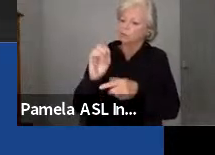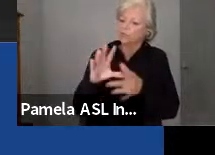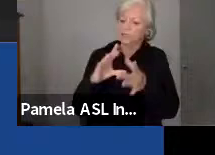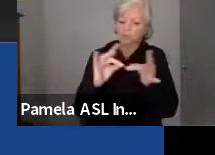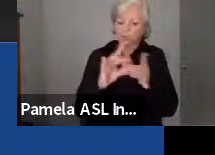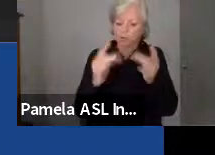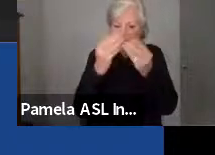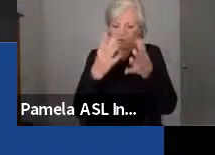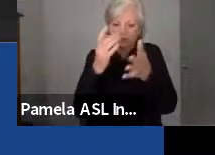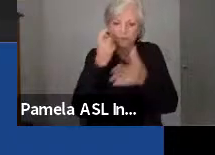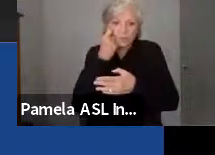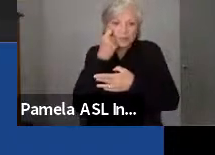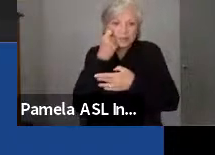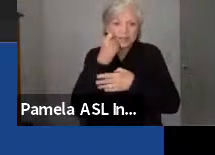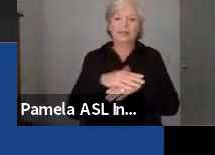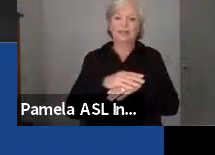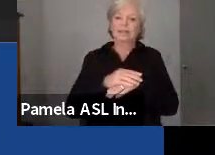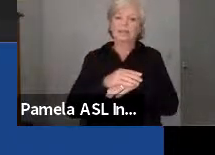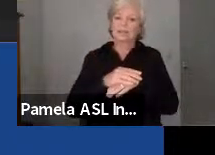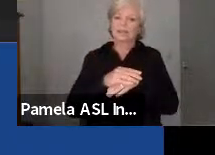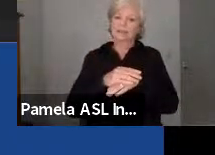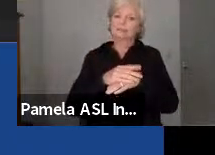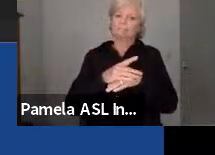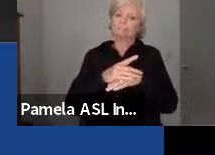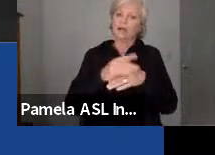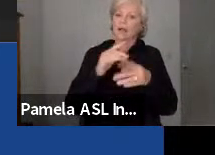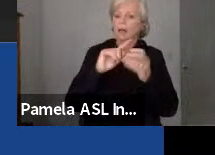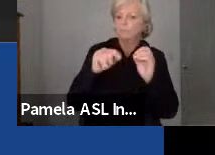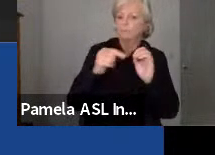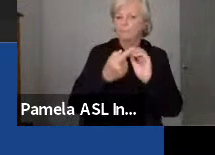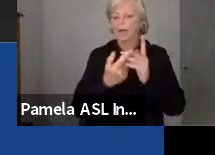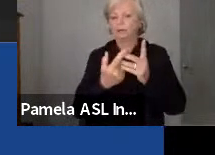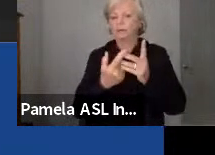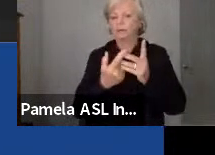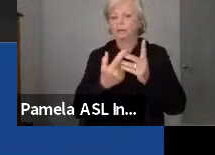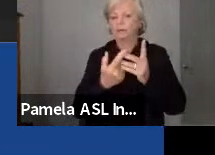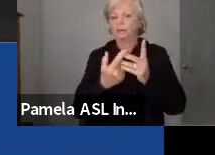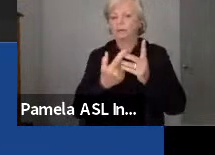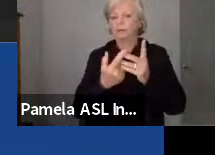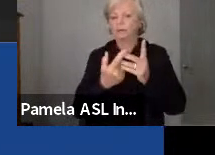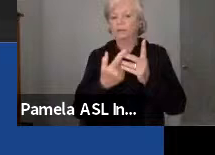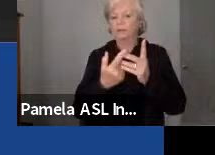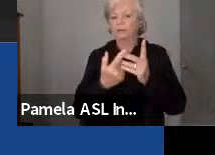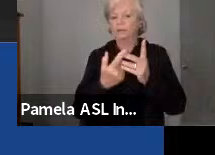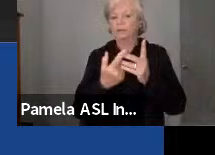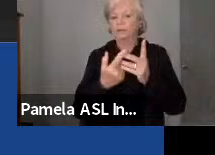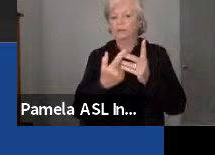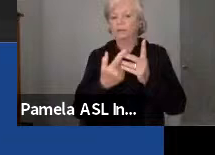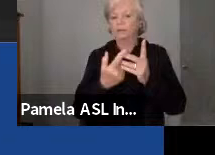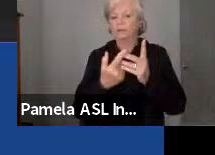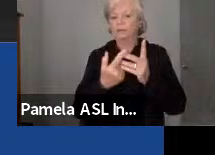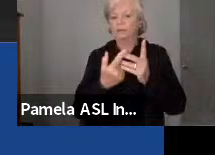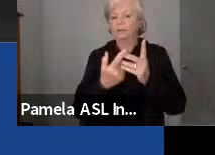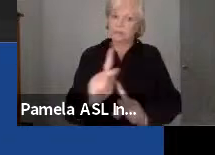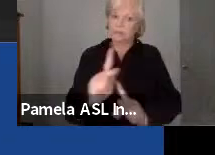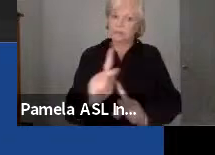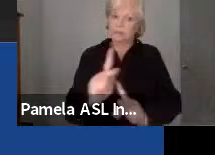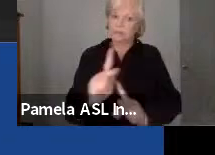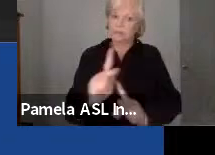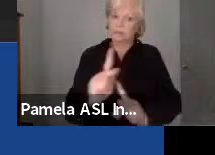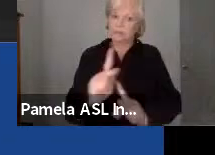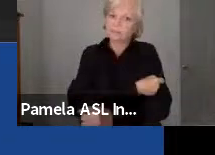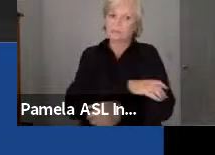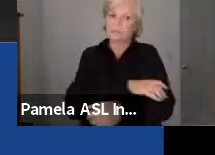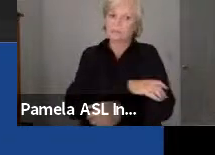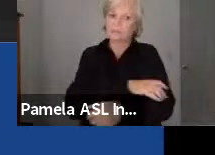the social relationships that encourage people to get vaccinated. And so that's the Counting on You campaign. So you can